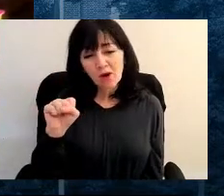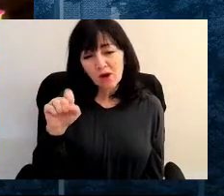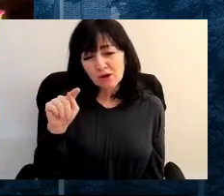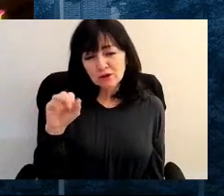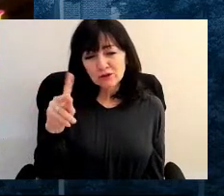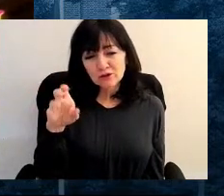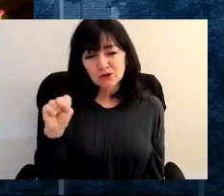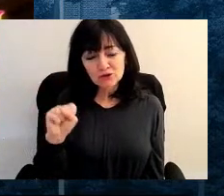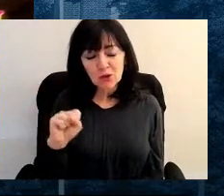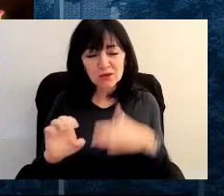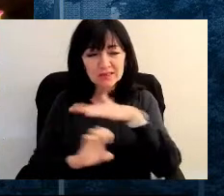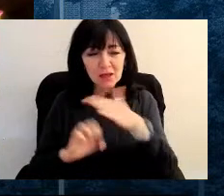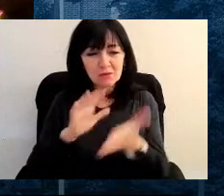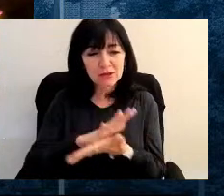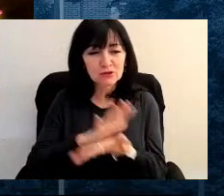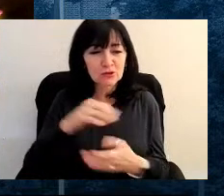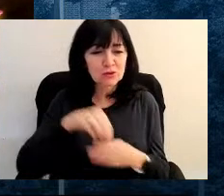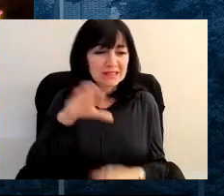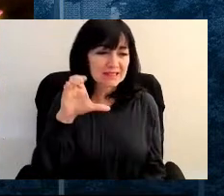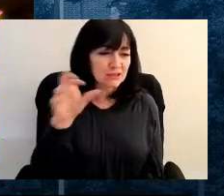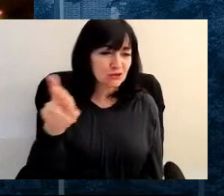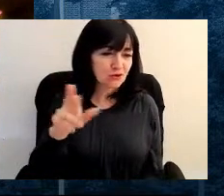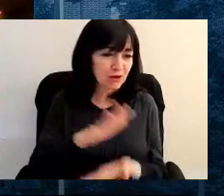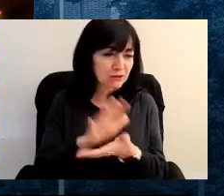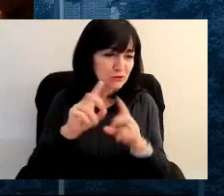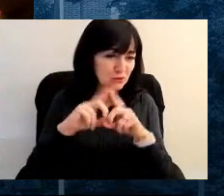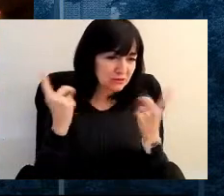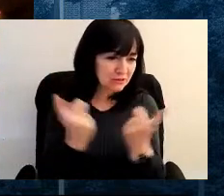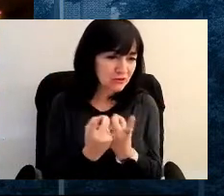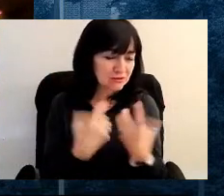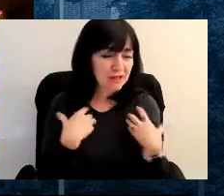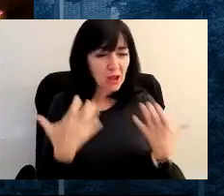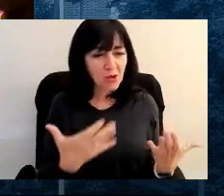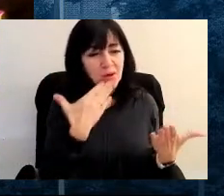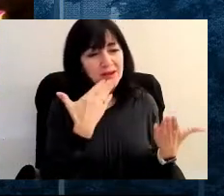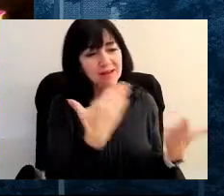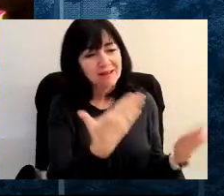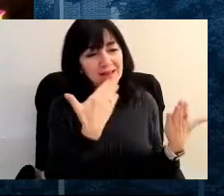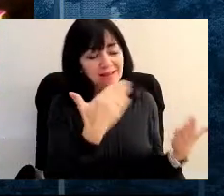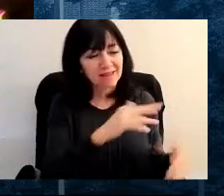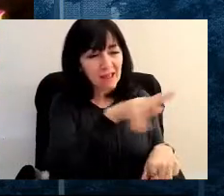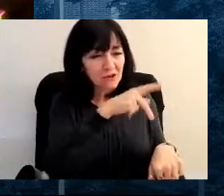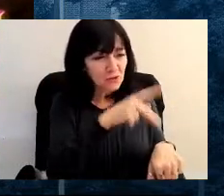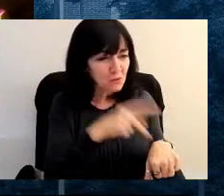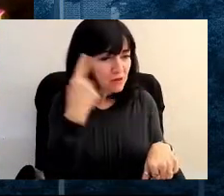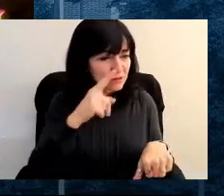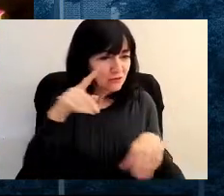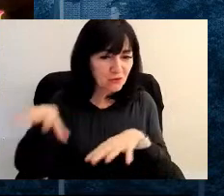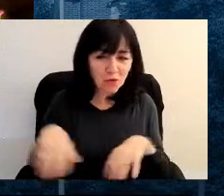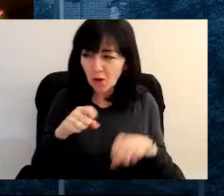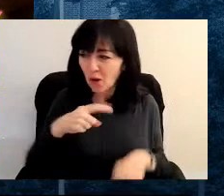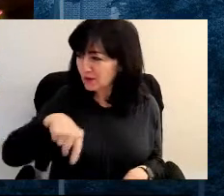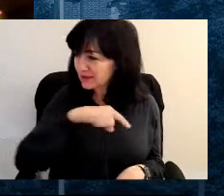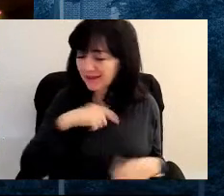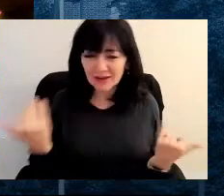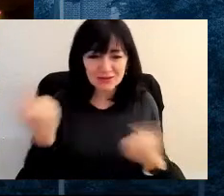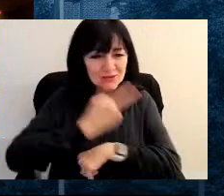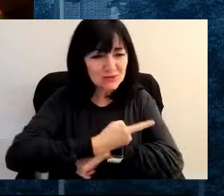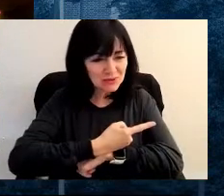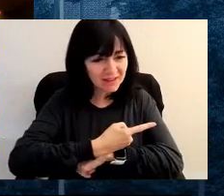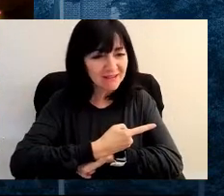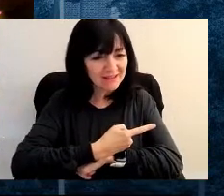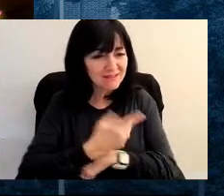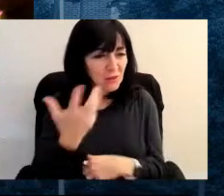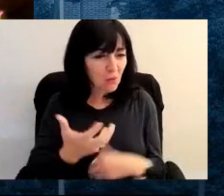School District. I want to thank Principal Williams and Assistant Principal Carr for hosting us today, and again, would like to